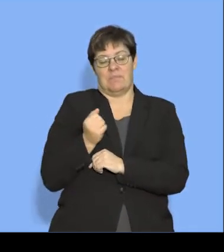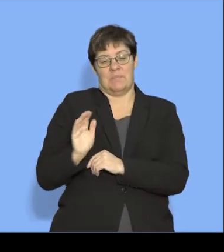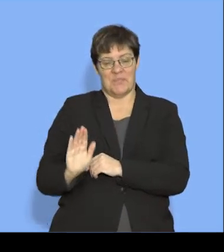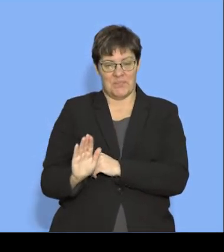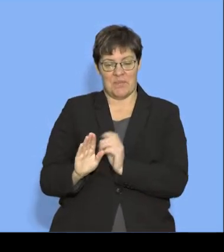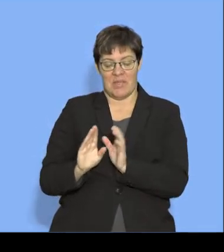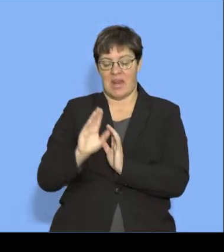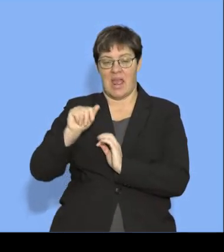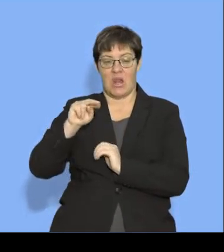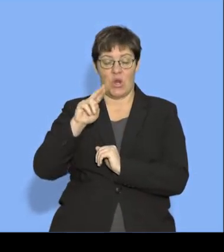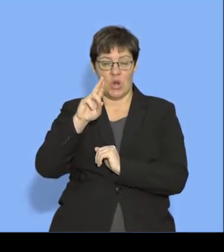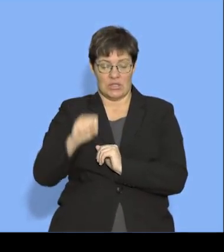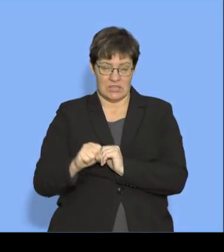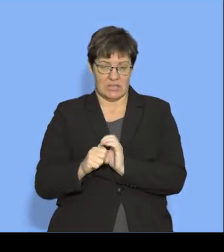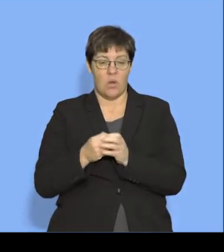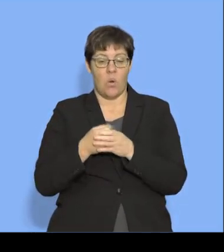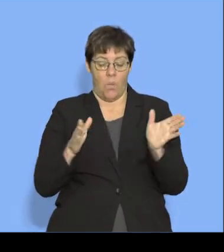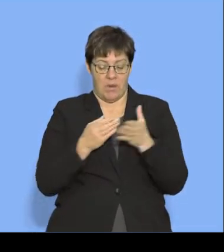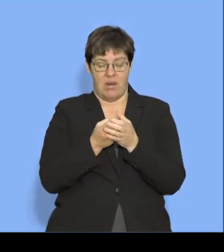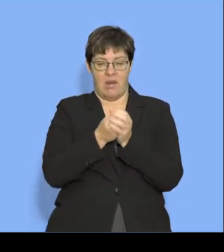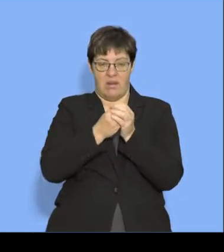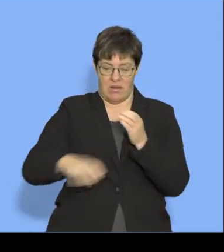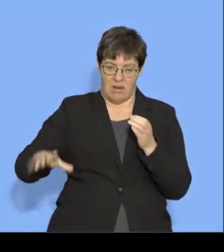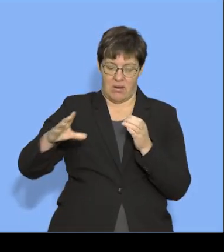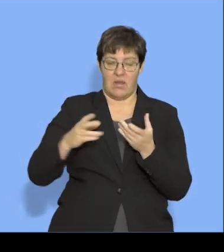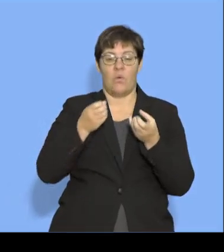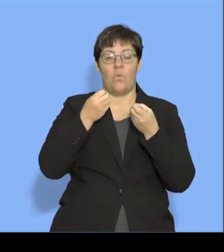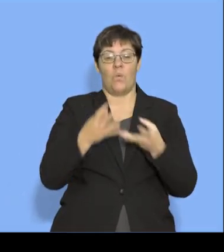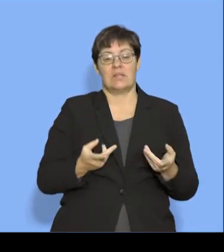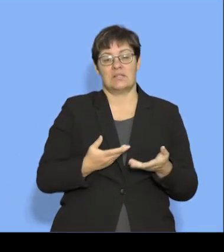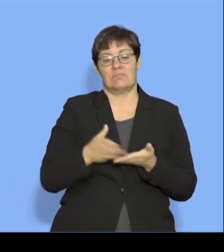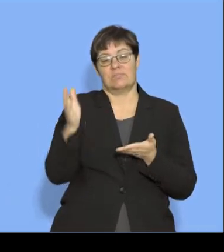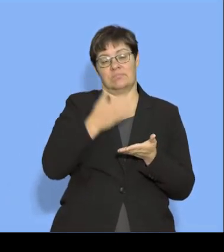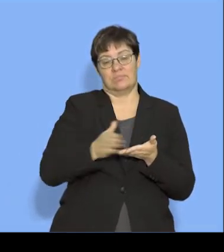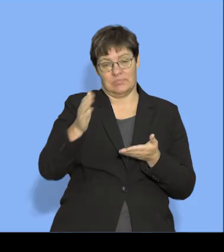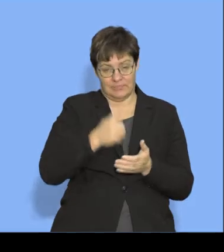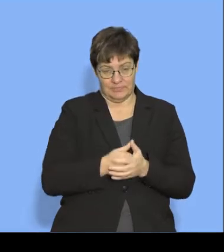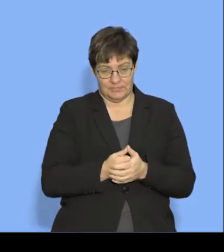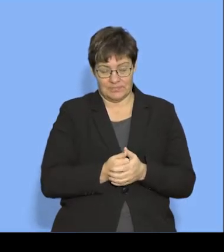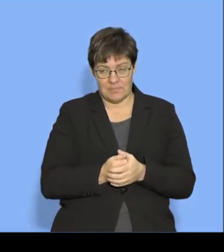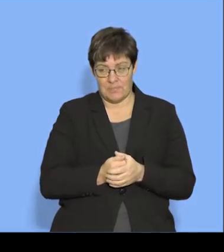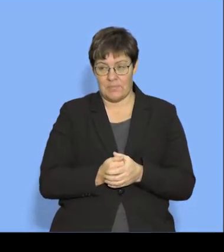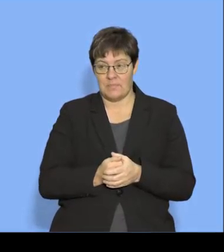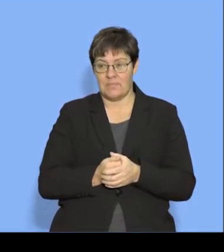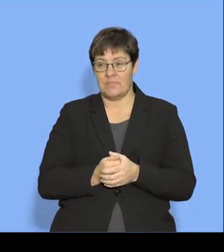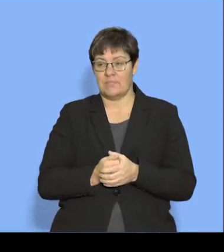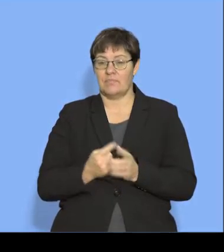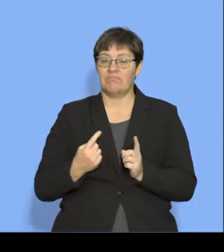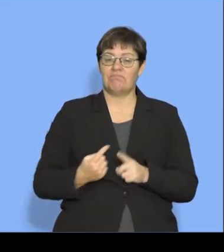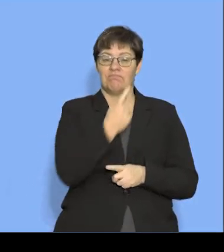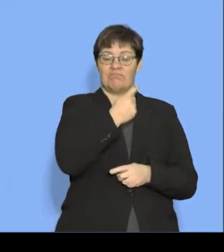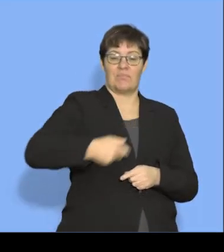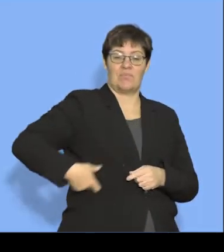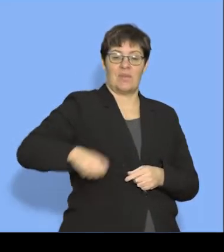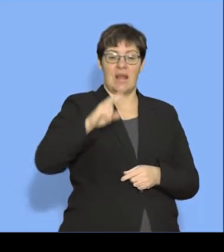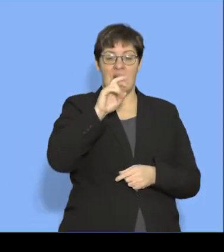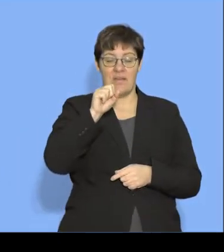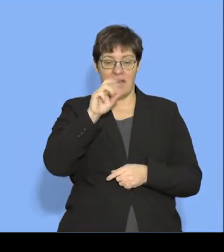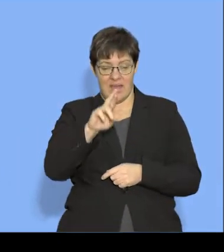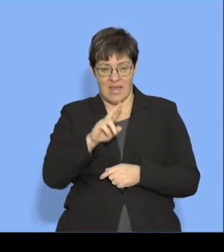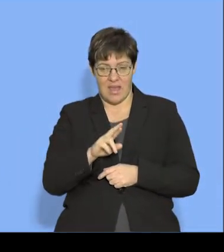stored, and then the anus, which is the opening through which the waste products are released. Let's go further up to the